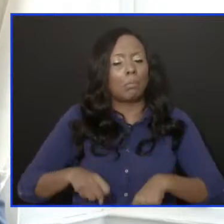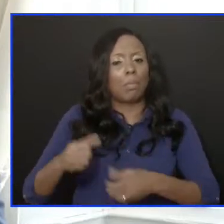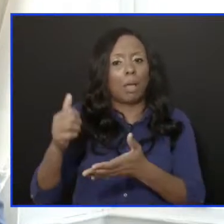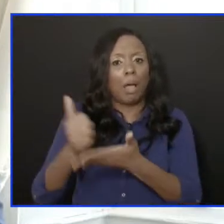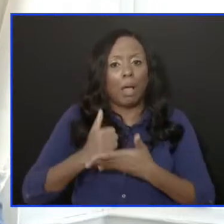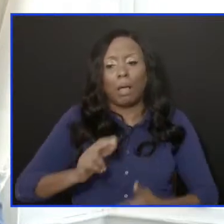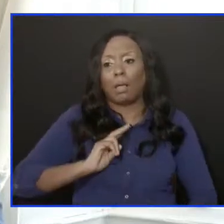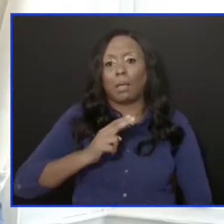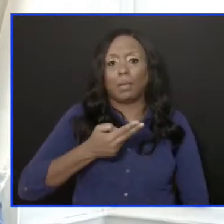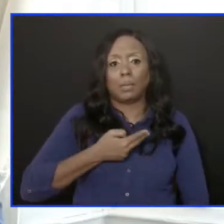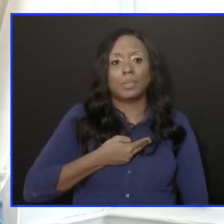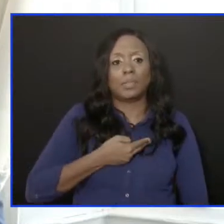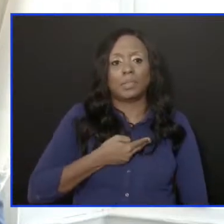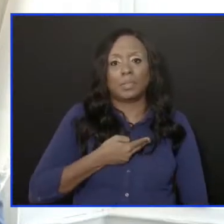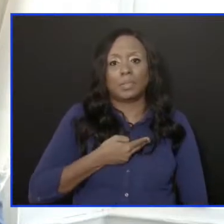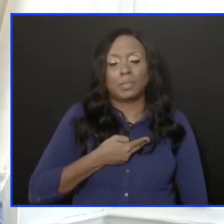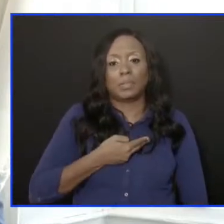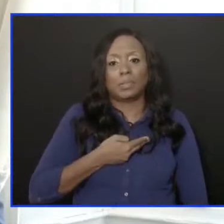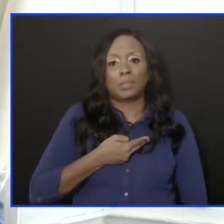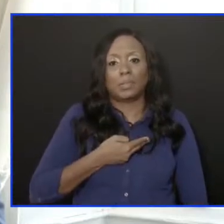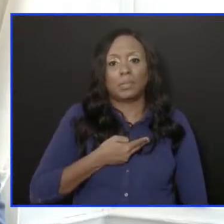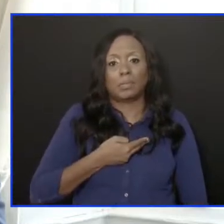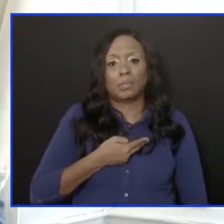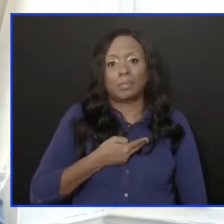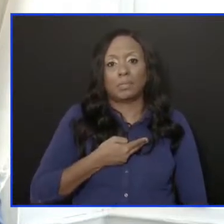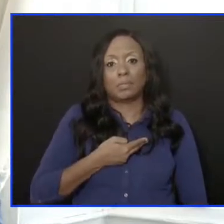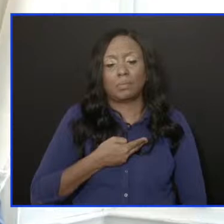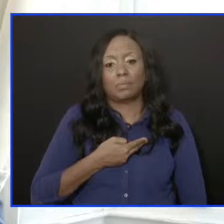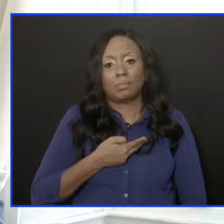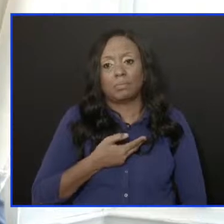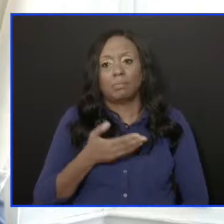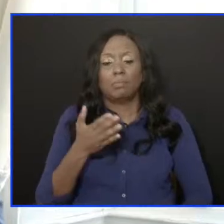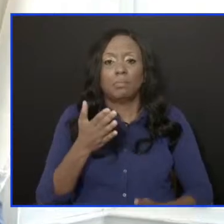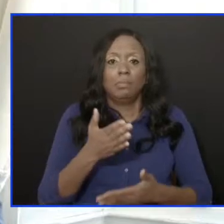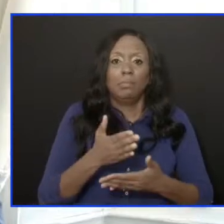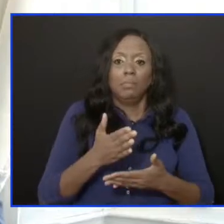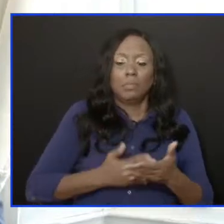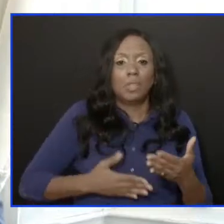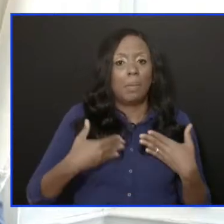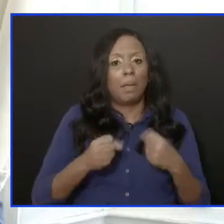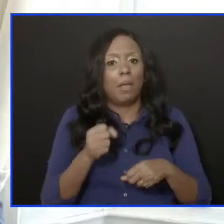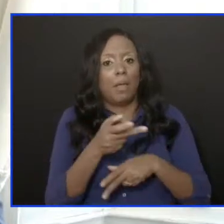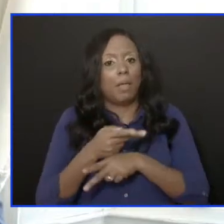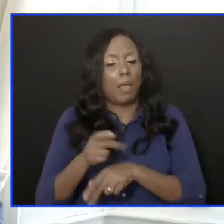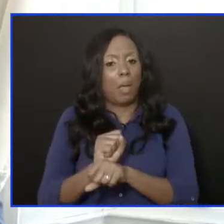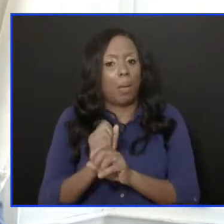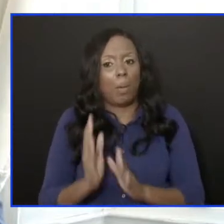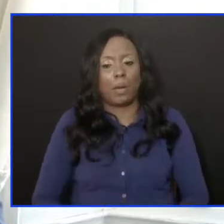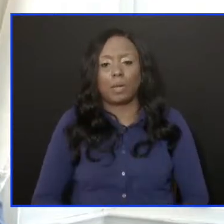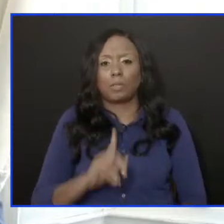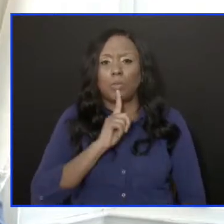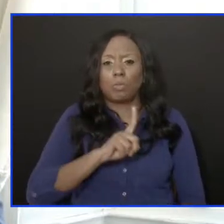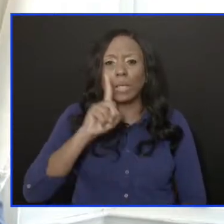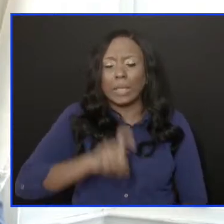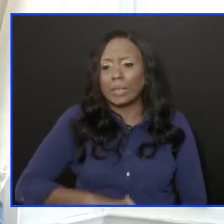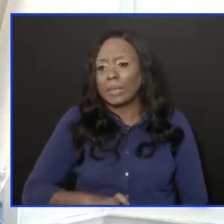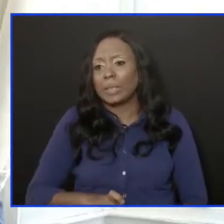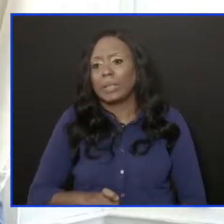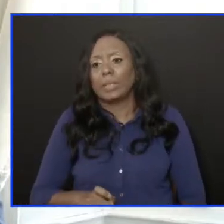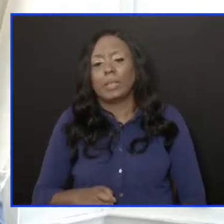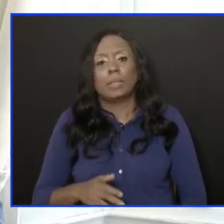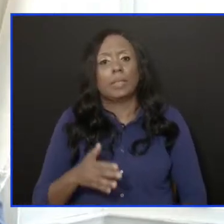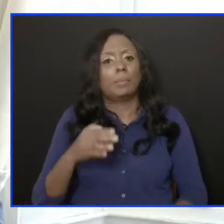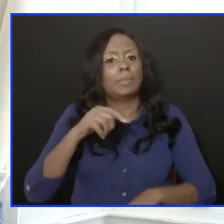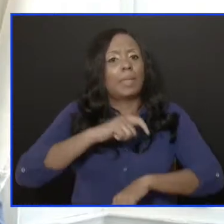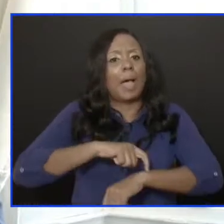to try to help us in terms of, giving some relief to some of our healthcare workers who are on the ground. I'm very thankful to